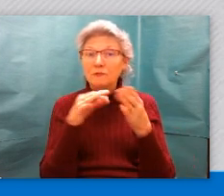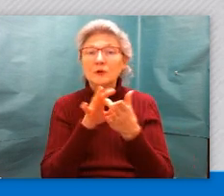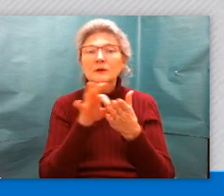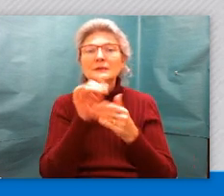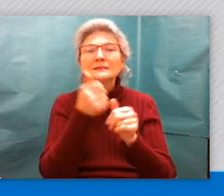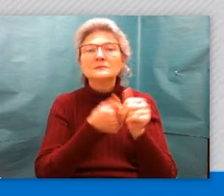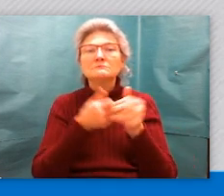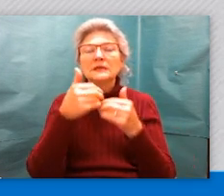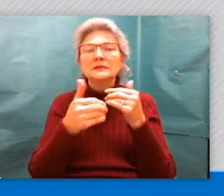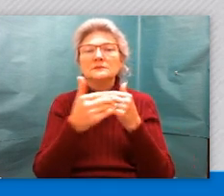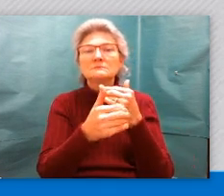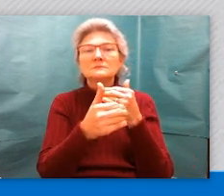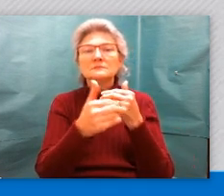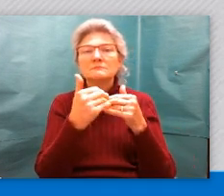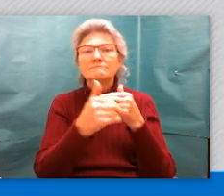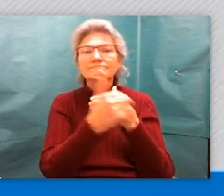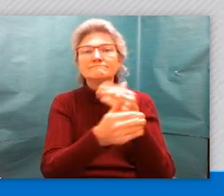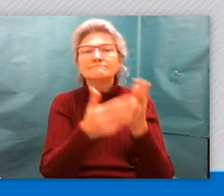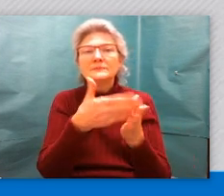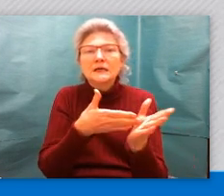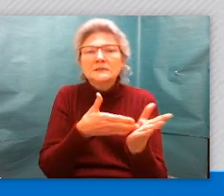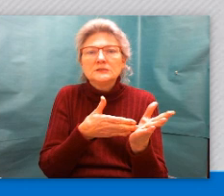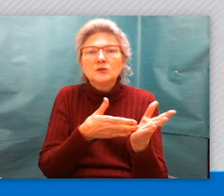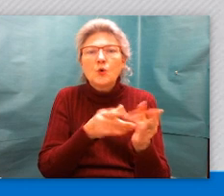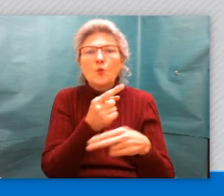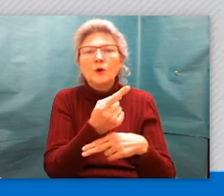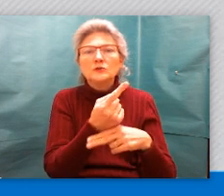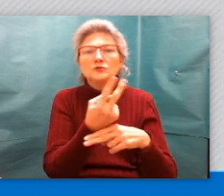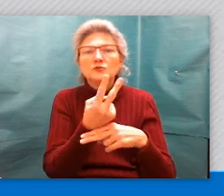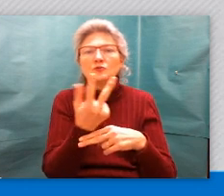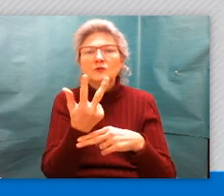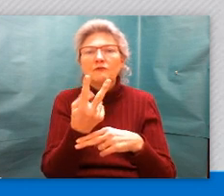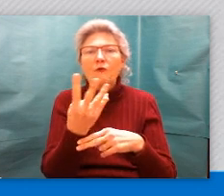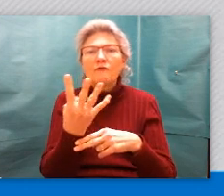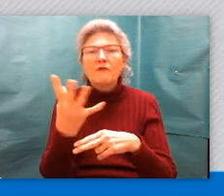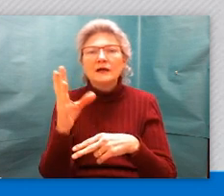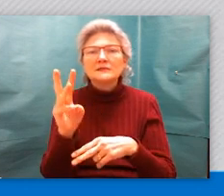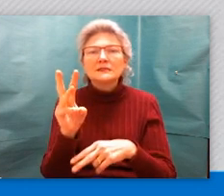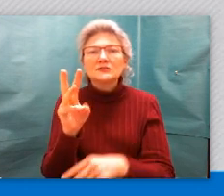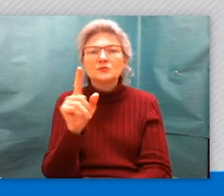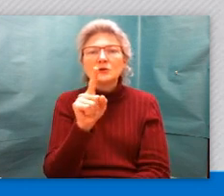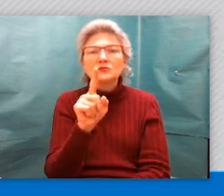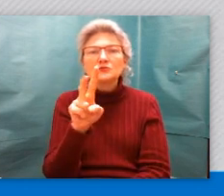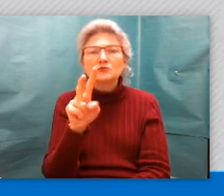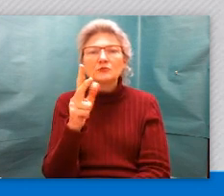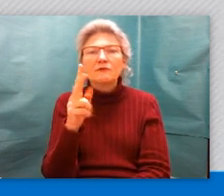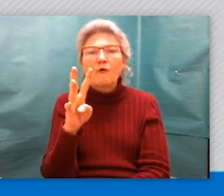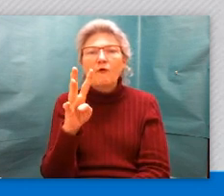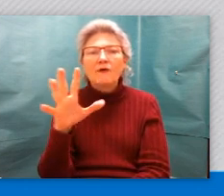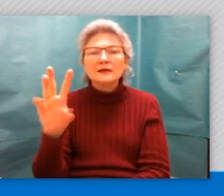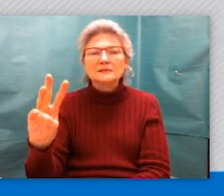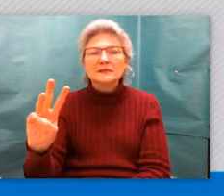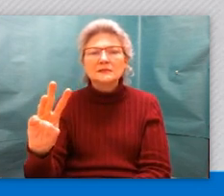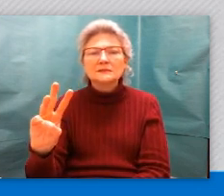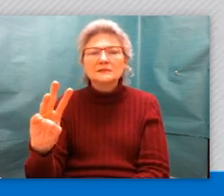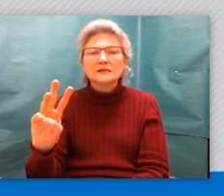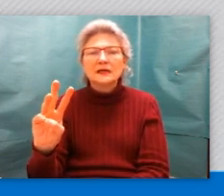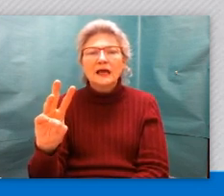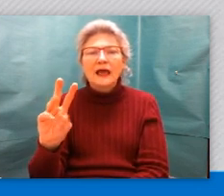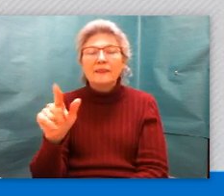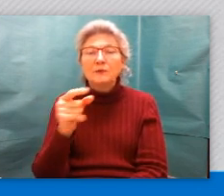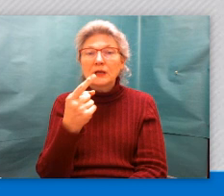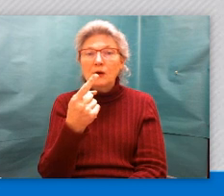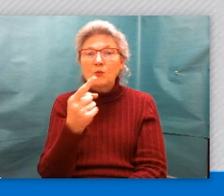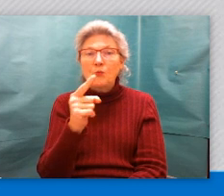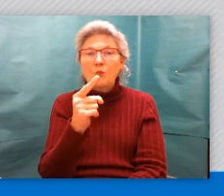each of these pieces, 1, 2, 3, 4, 5, 6, 1, 2, 3, 4, 5, 6, and we